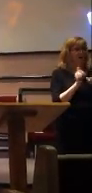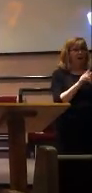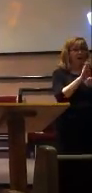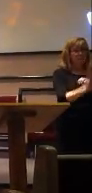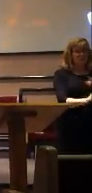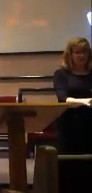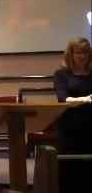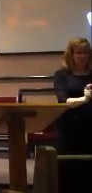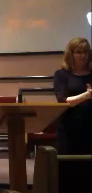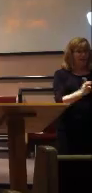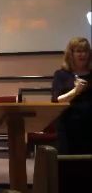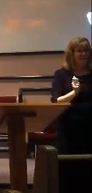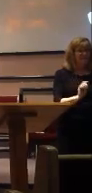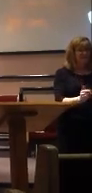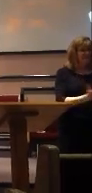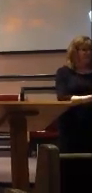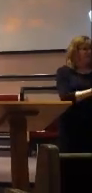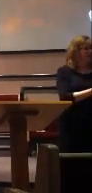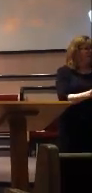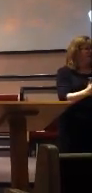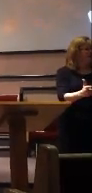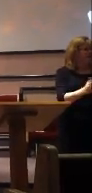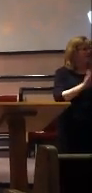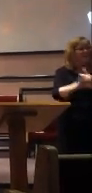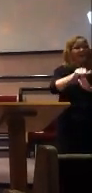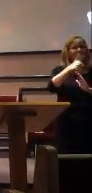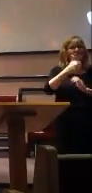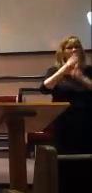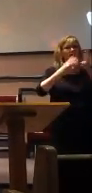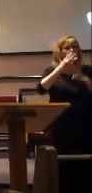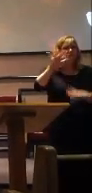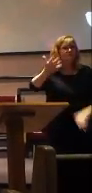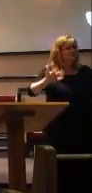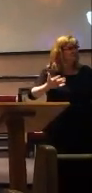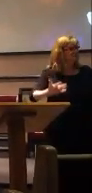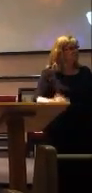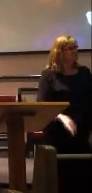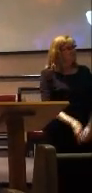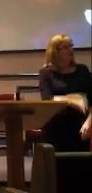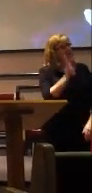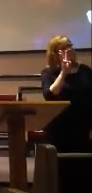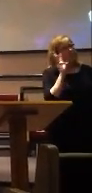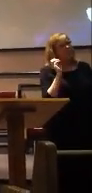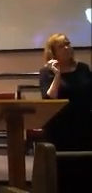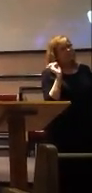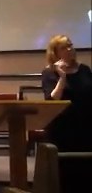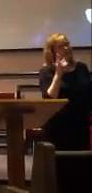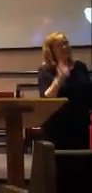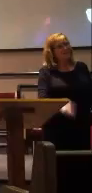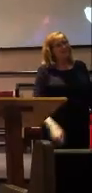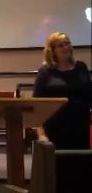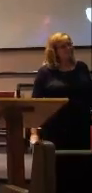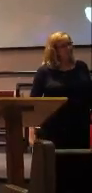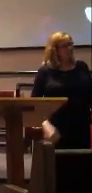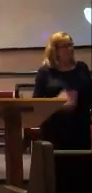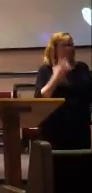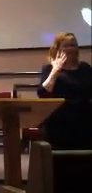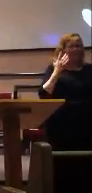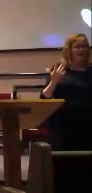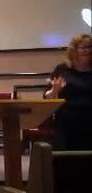Brazil than in anywhere else in the world. Wow. And